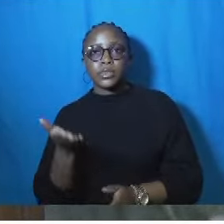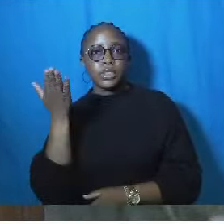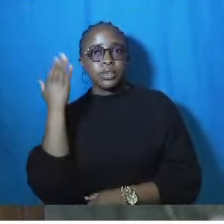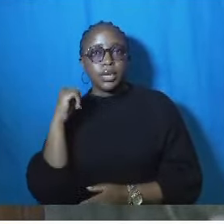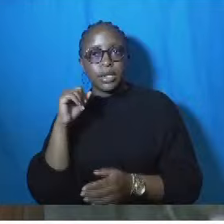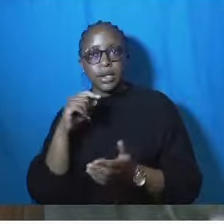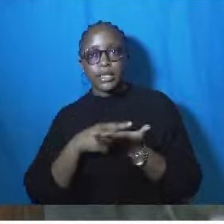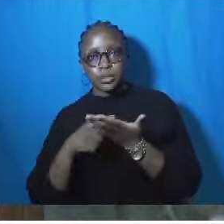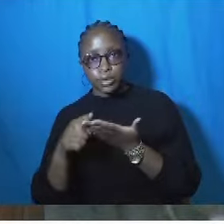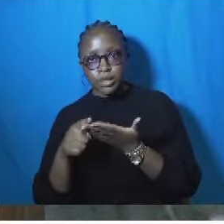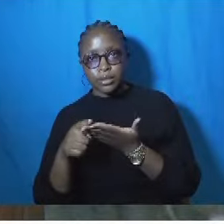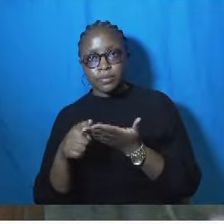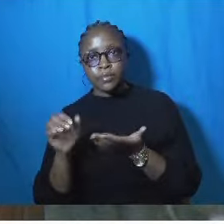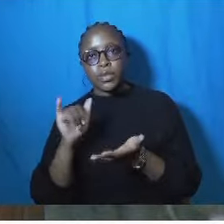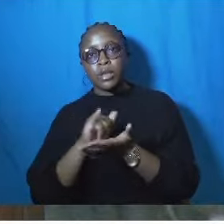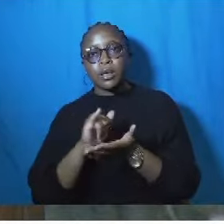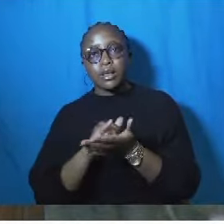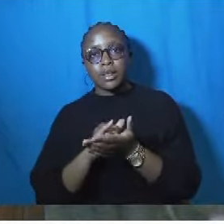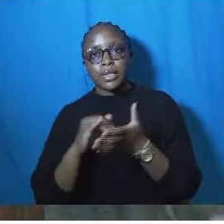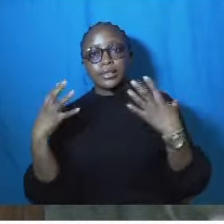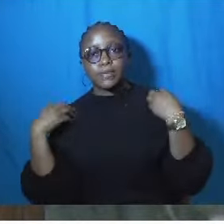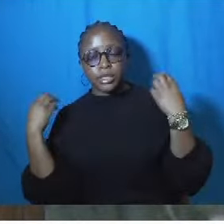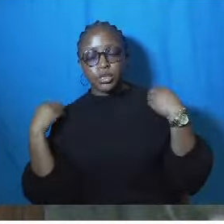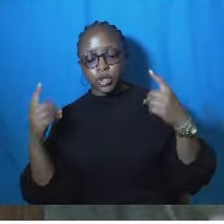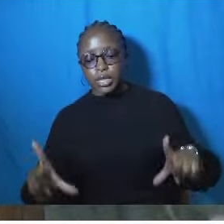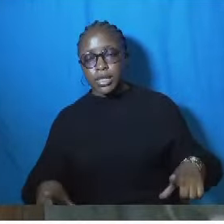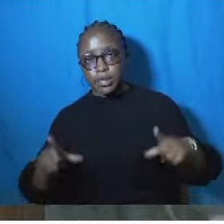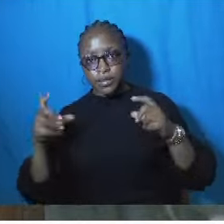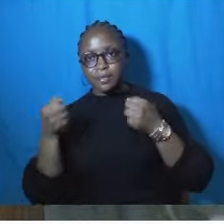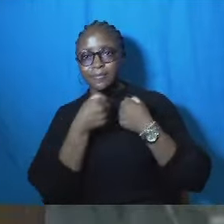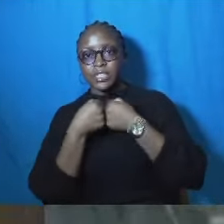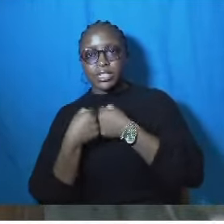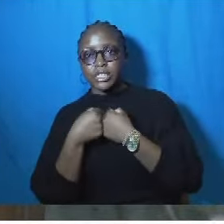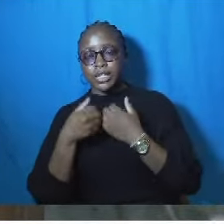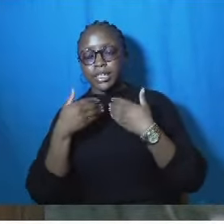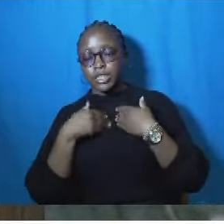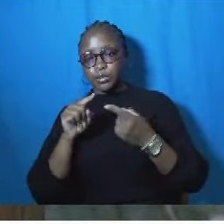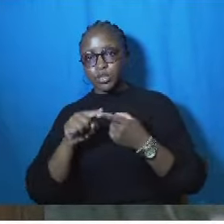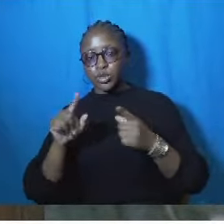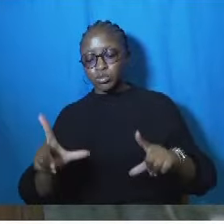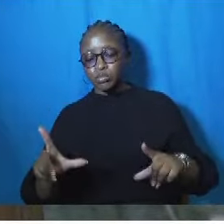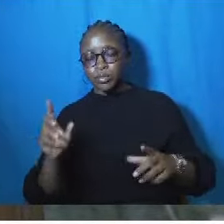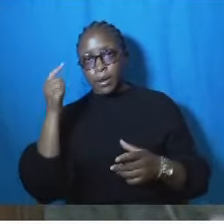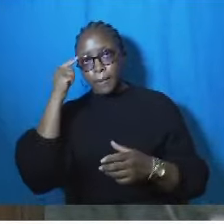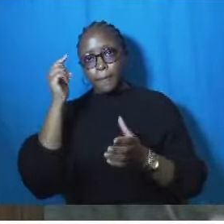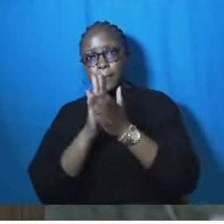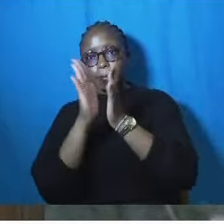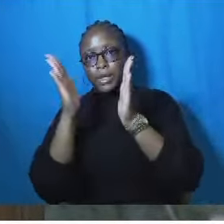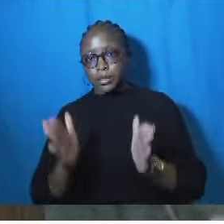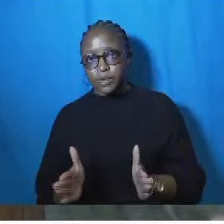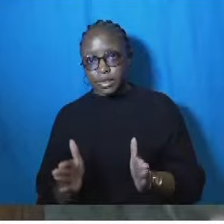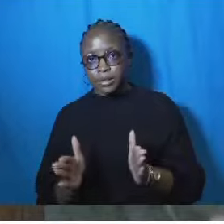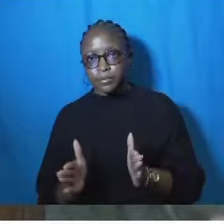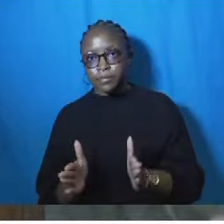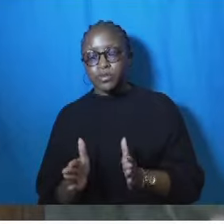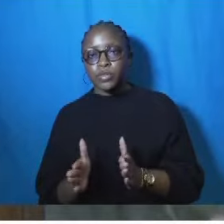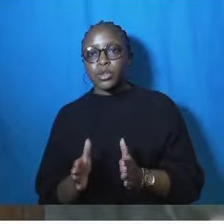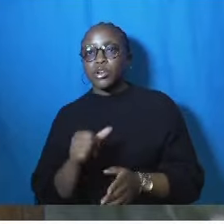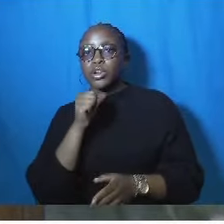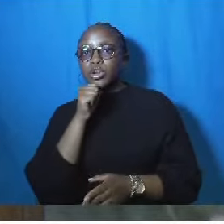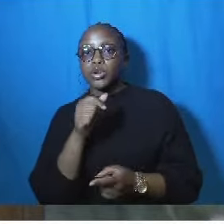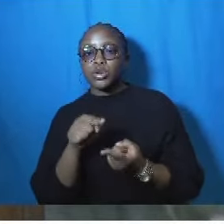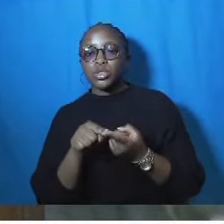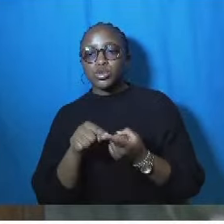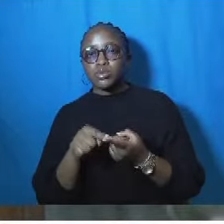living challenged believers to accommodate each other without passing judgment on